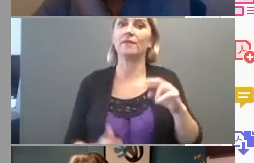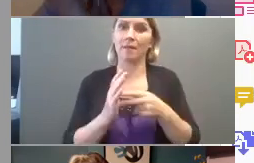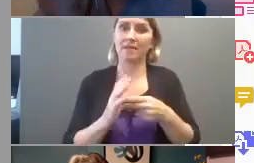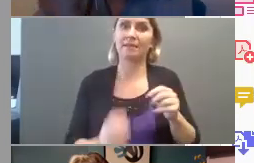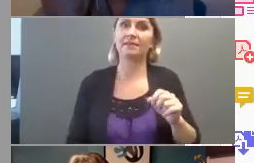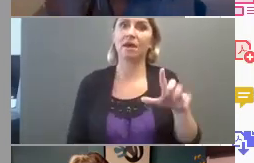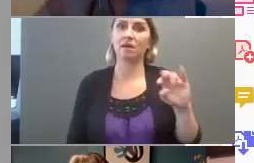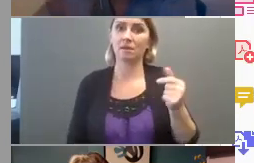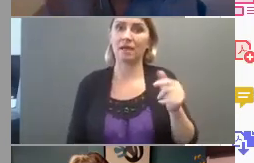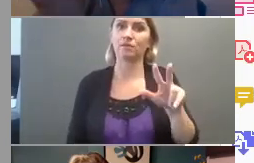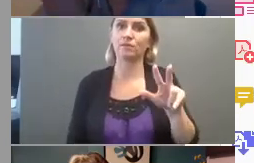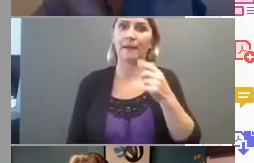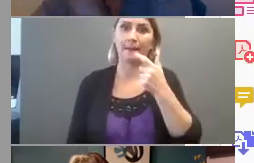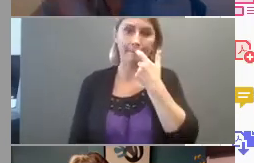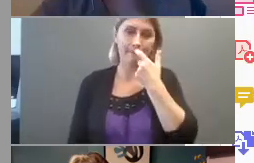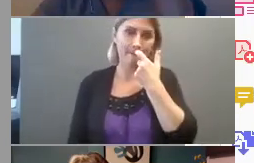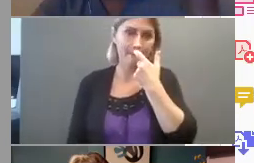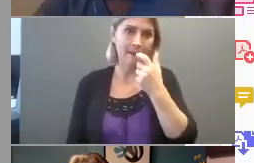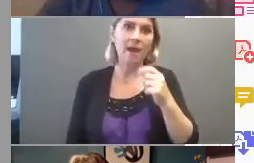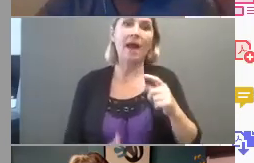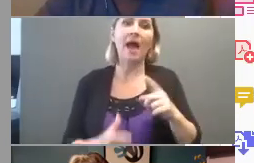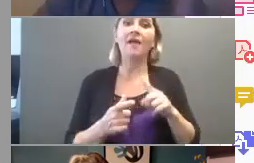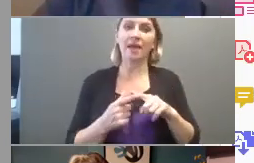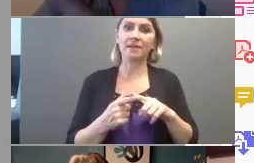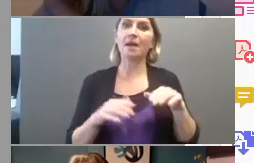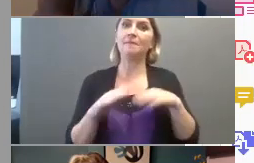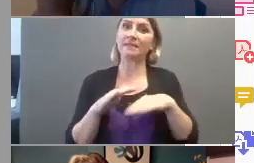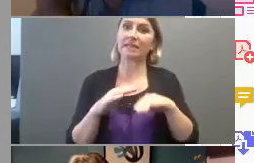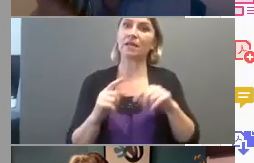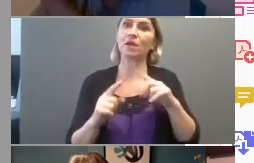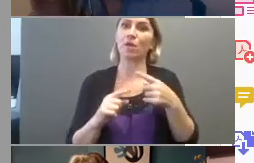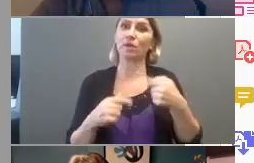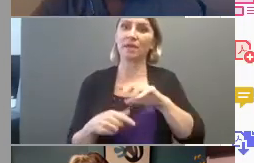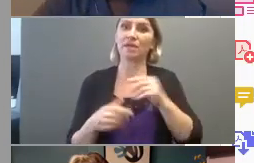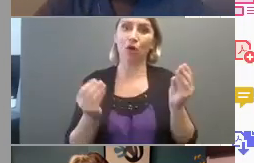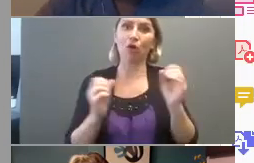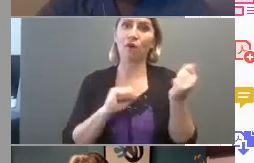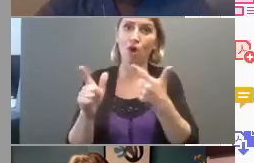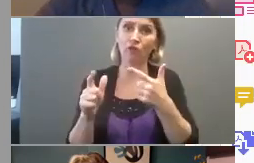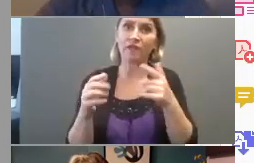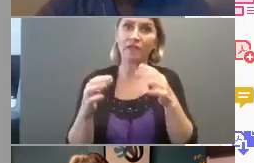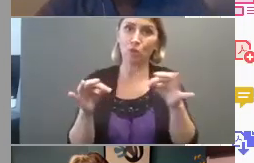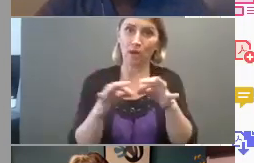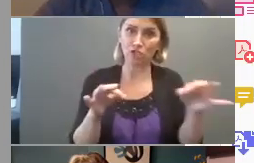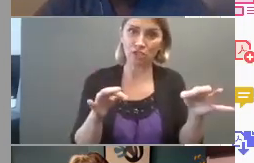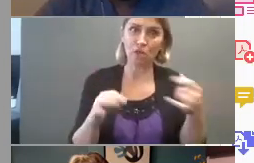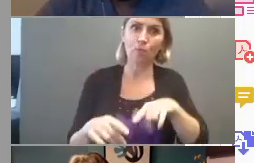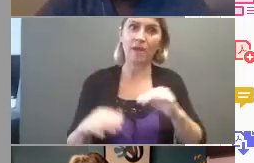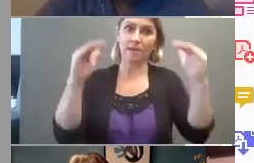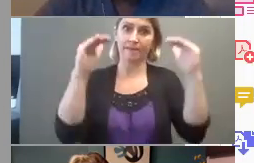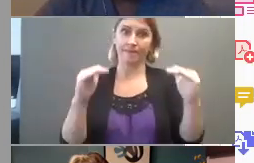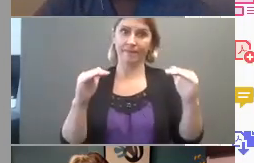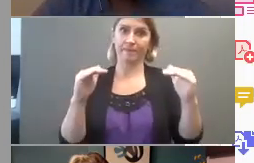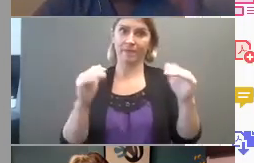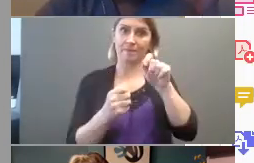because log 2 is 1. And then basically once we solve all the equations there, we get to this particular